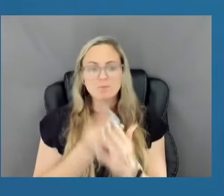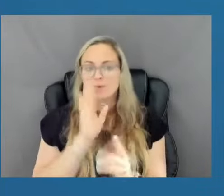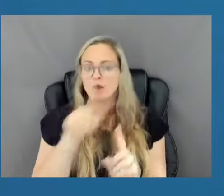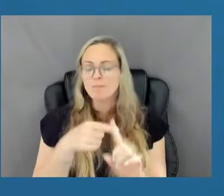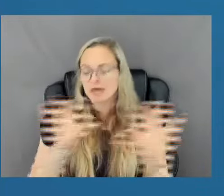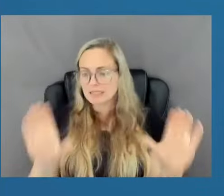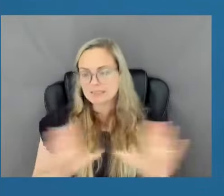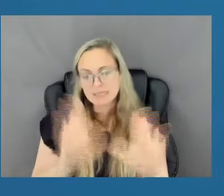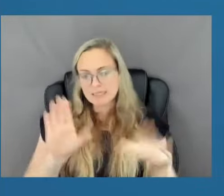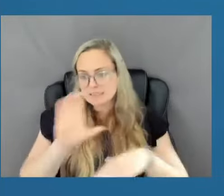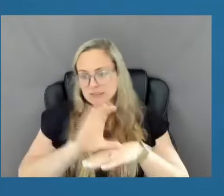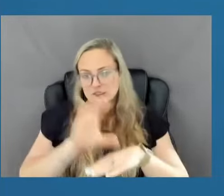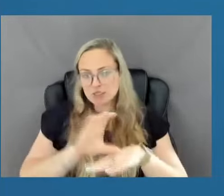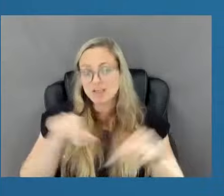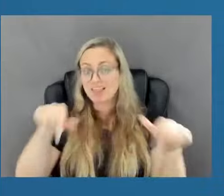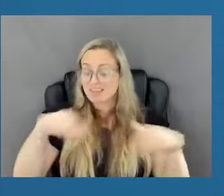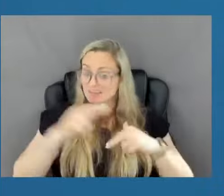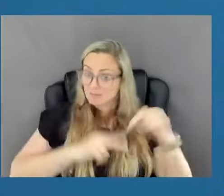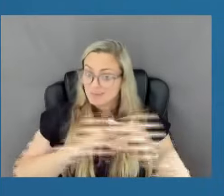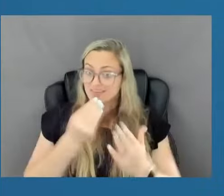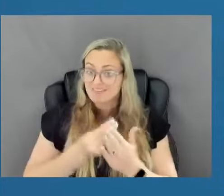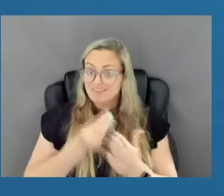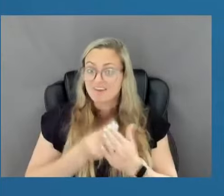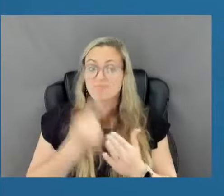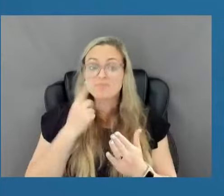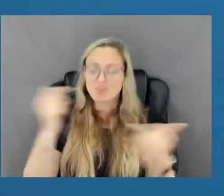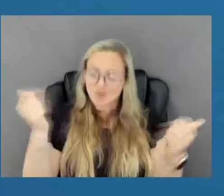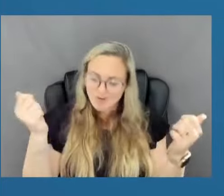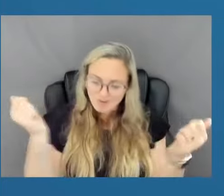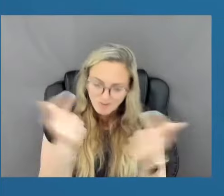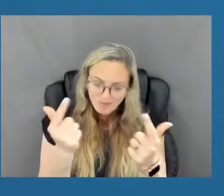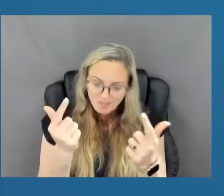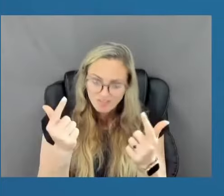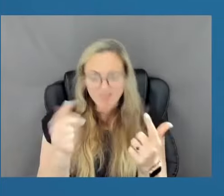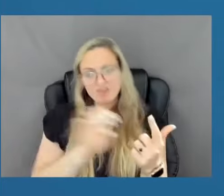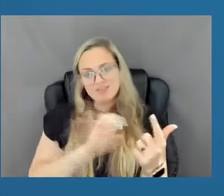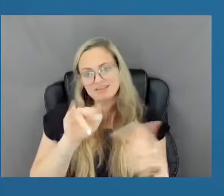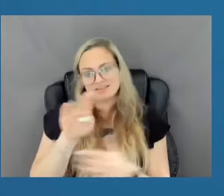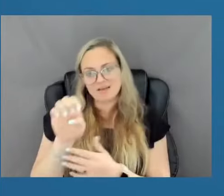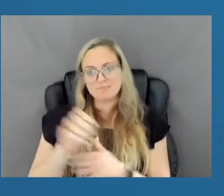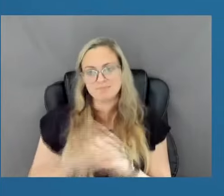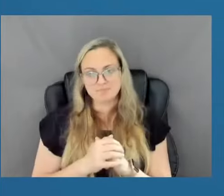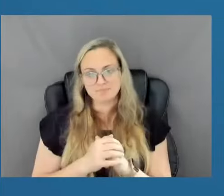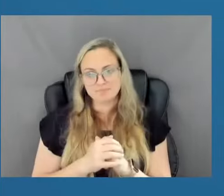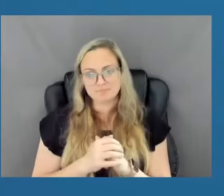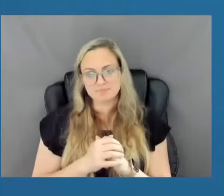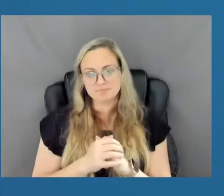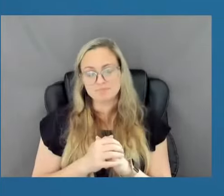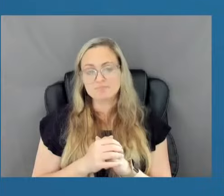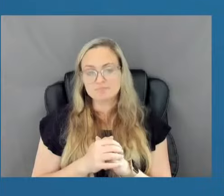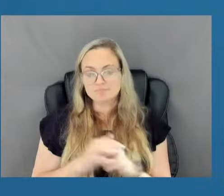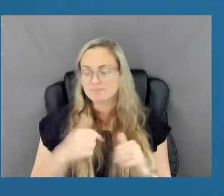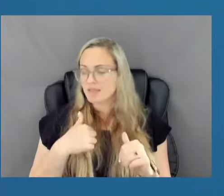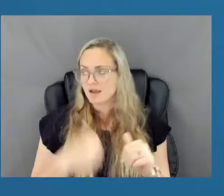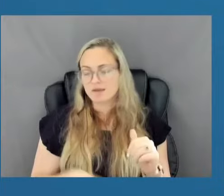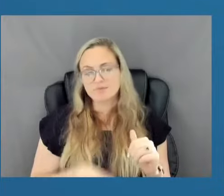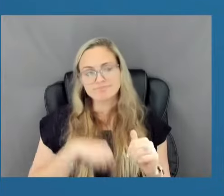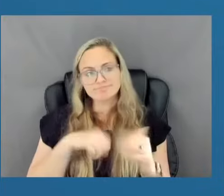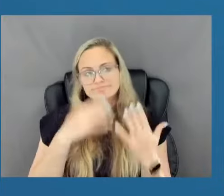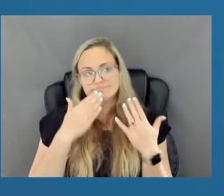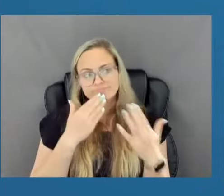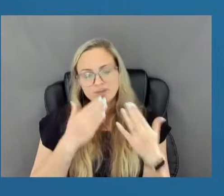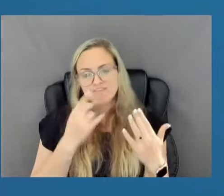at church. This building fund is for everybody on the East Side. And I am so grateful to